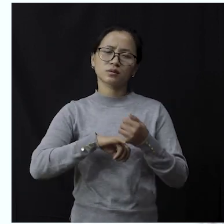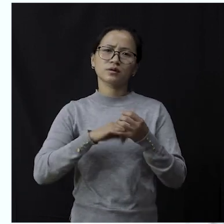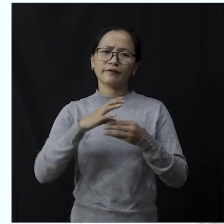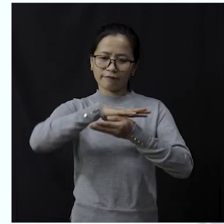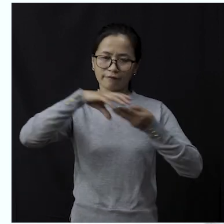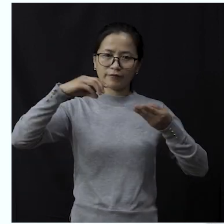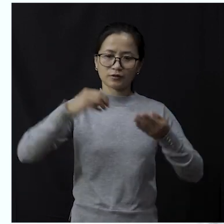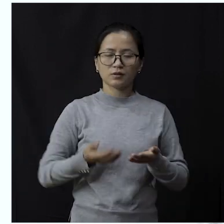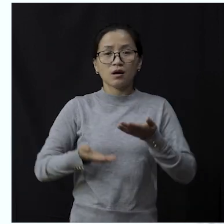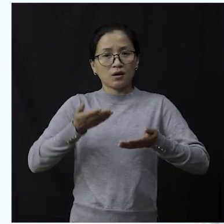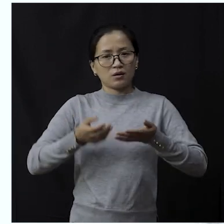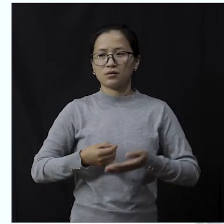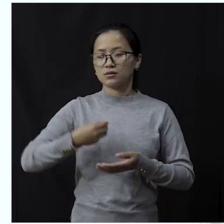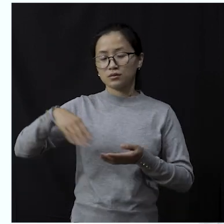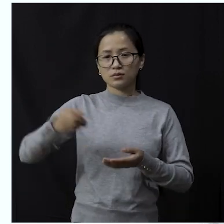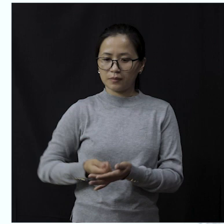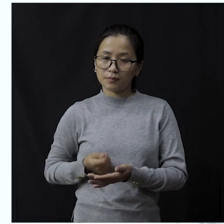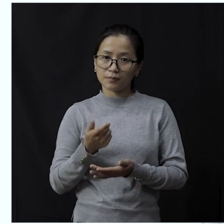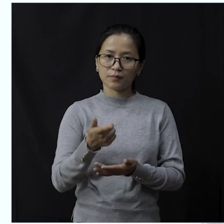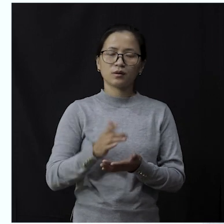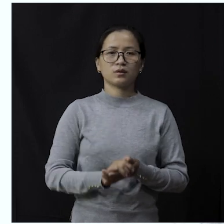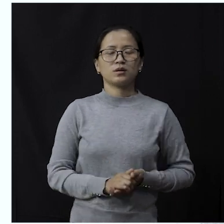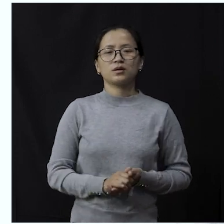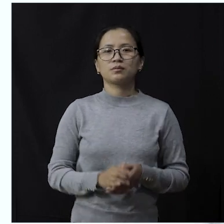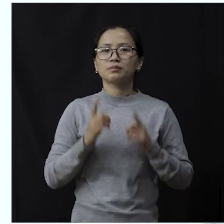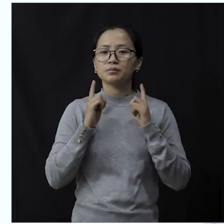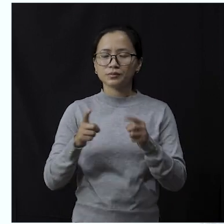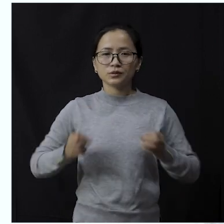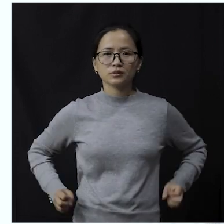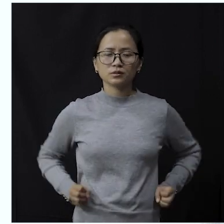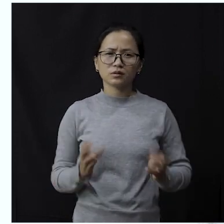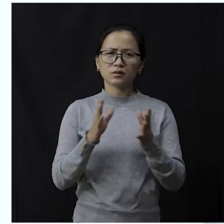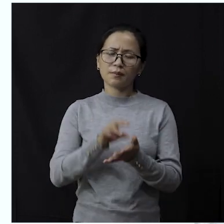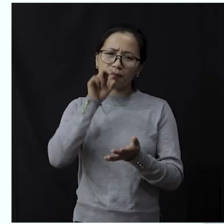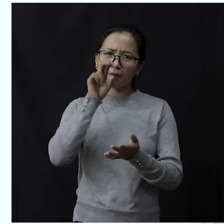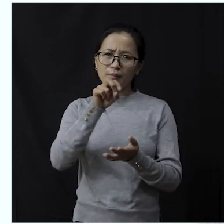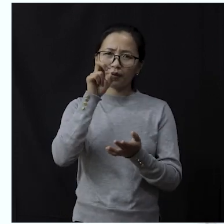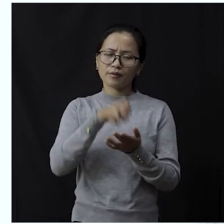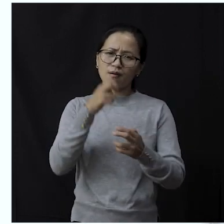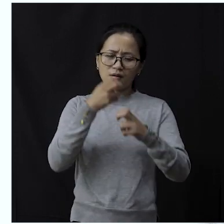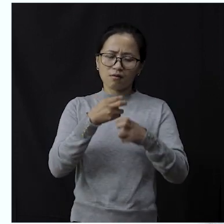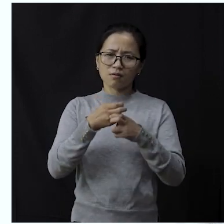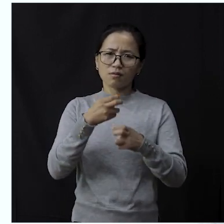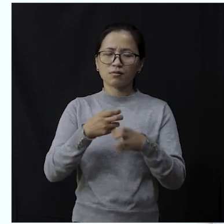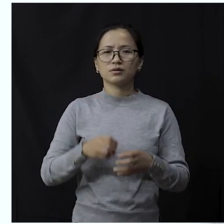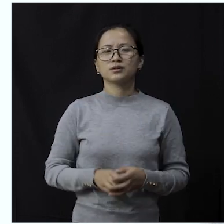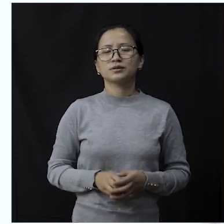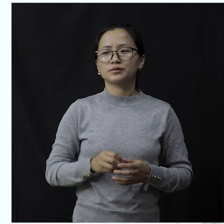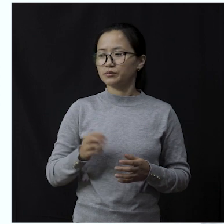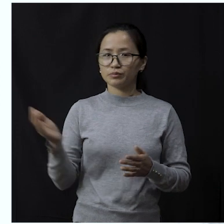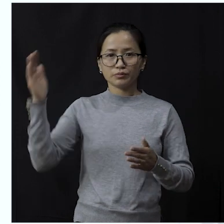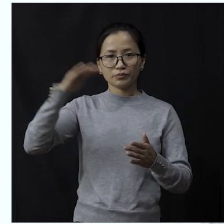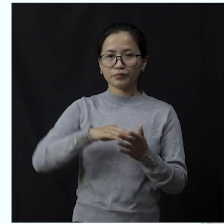whatever. But they started pecking harder and harder, and so finally they escaped before